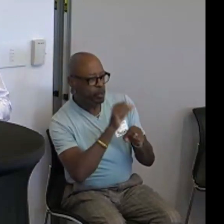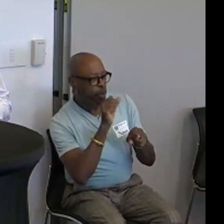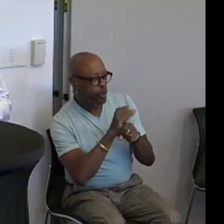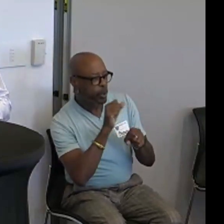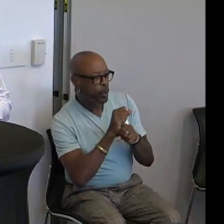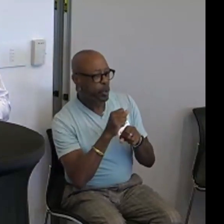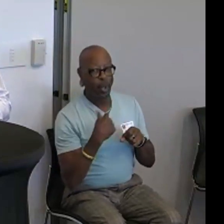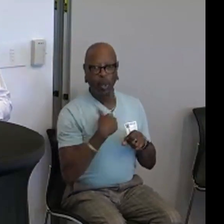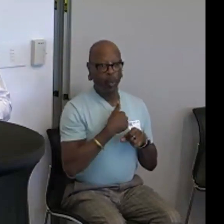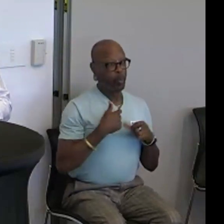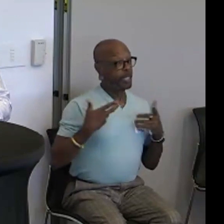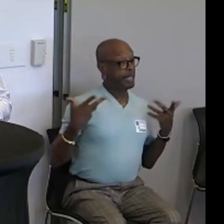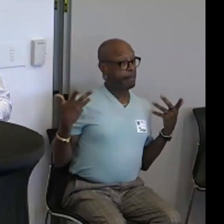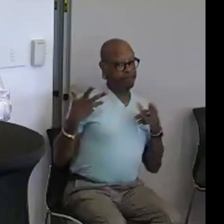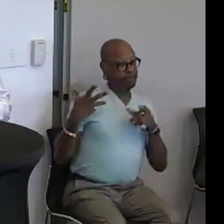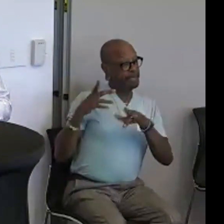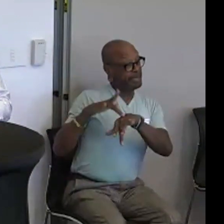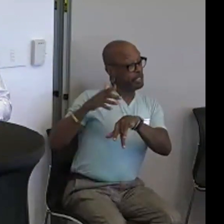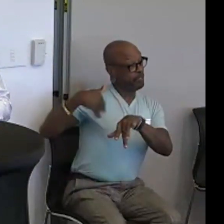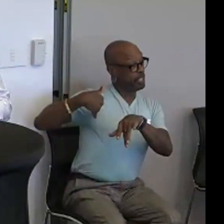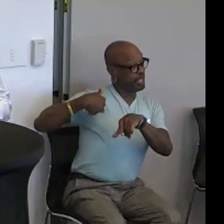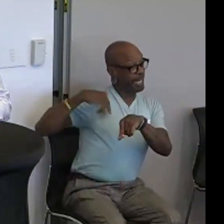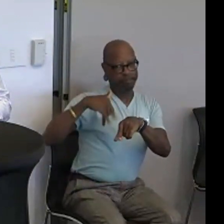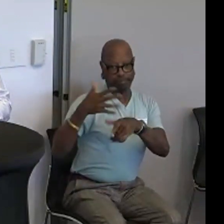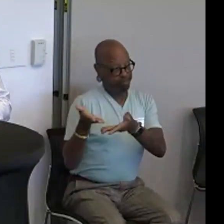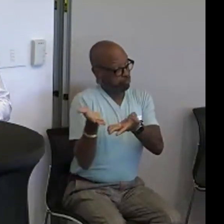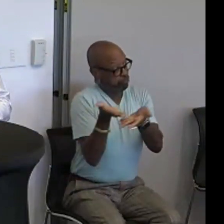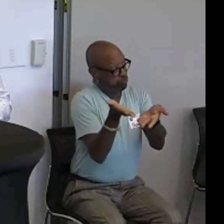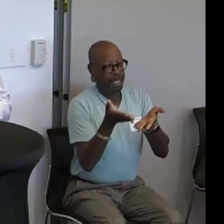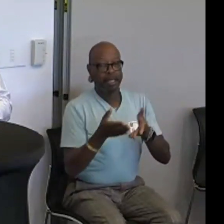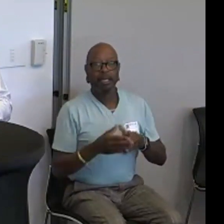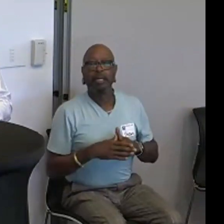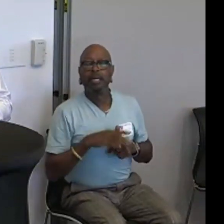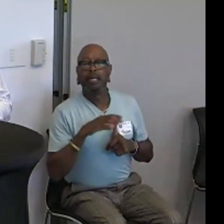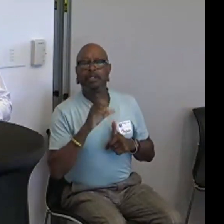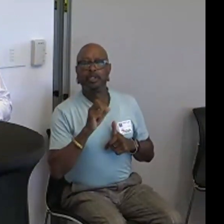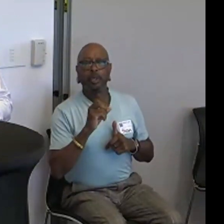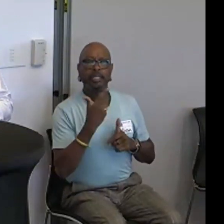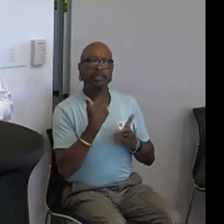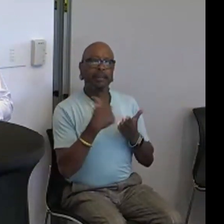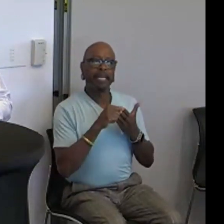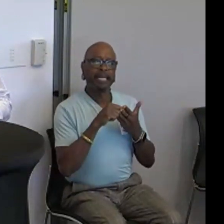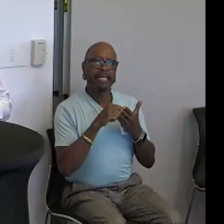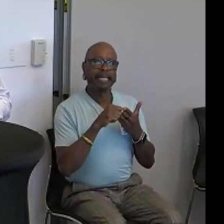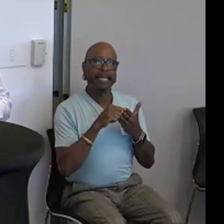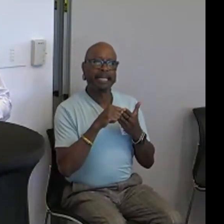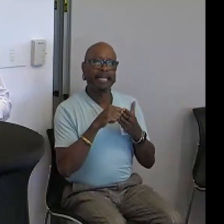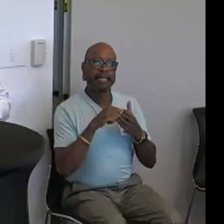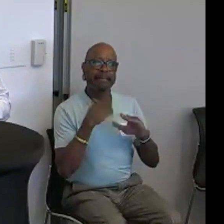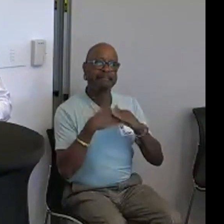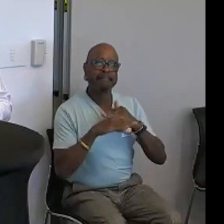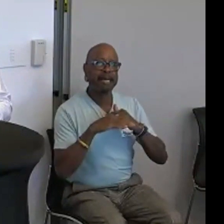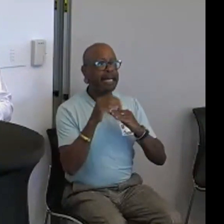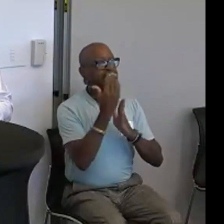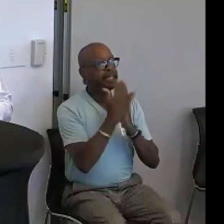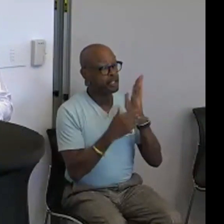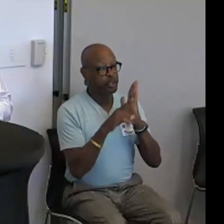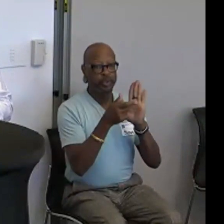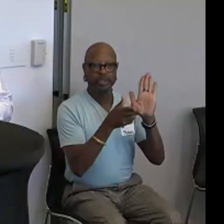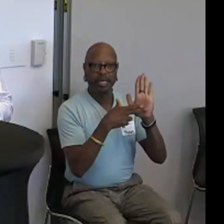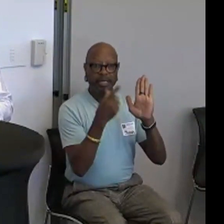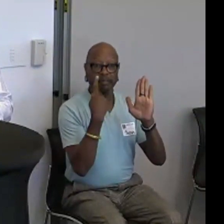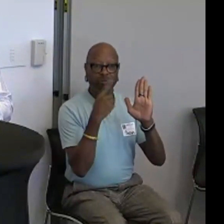And we want to stay in touch. So there's a newsletter, there's a mailing list that you should definitely sign up